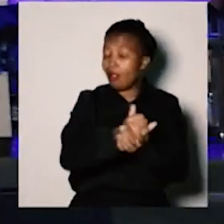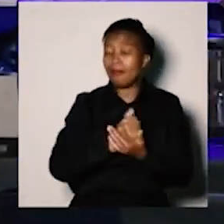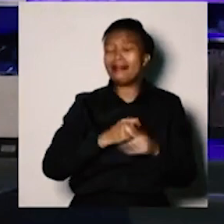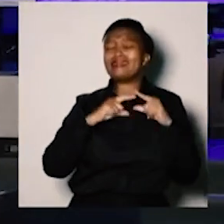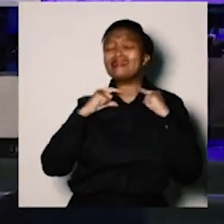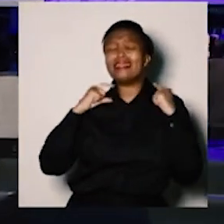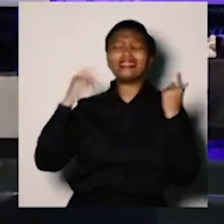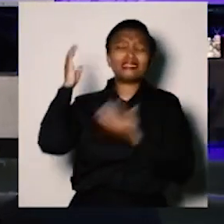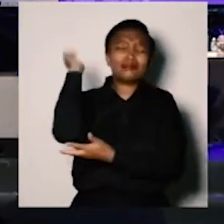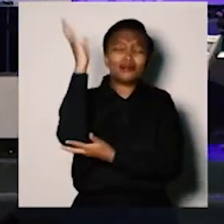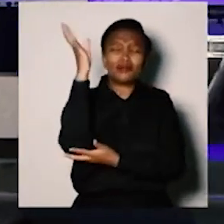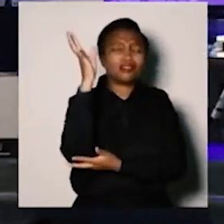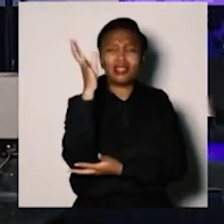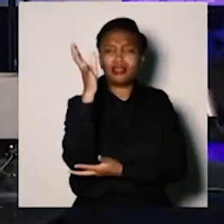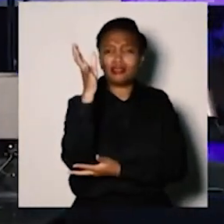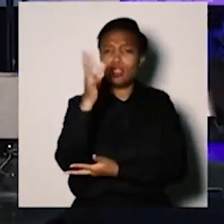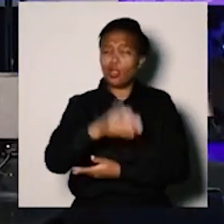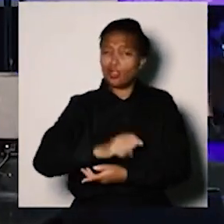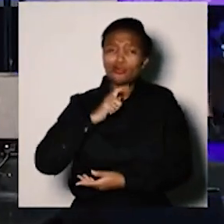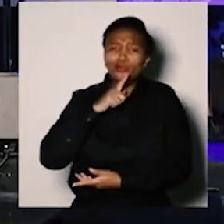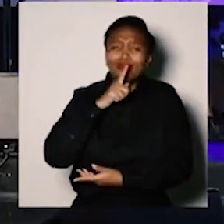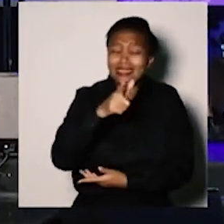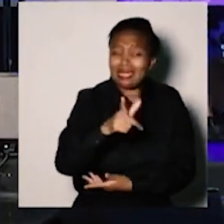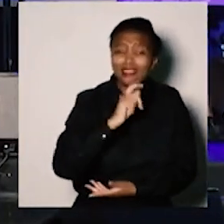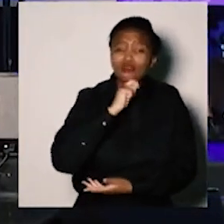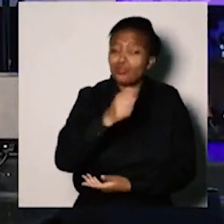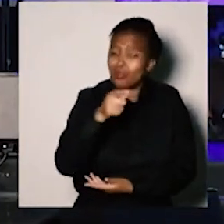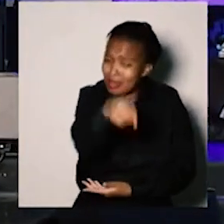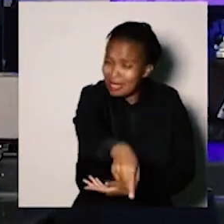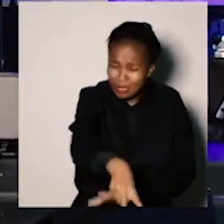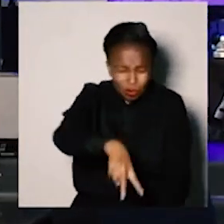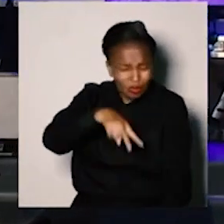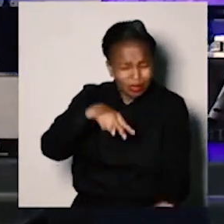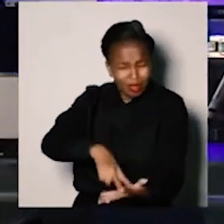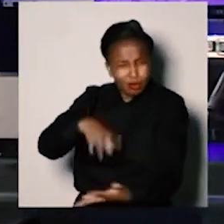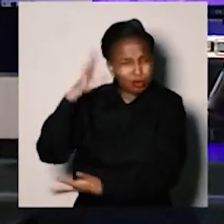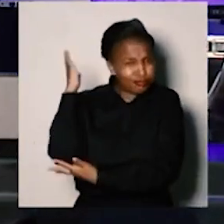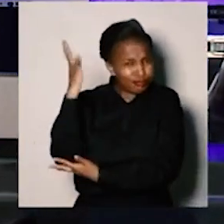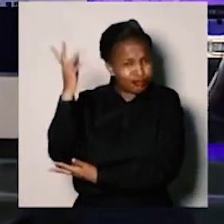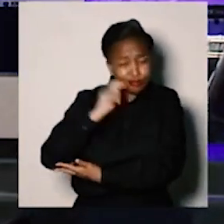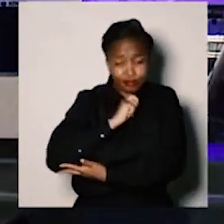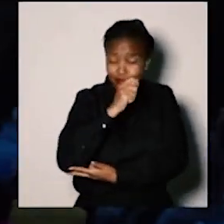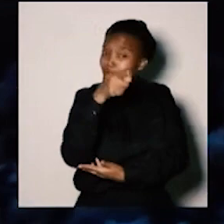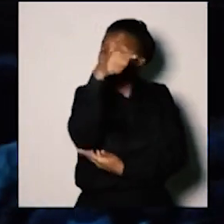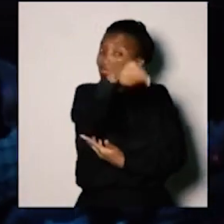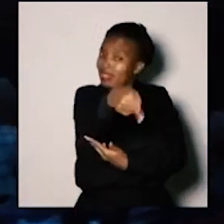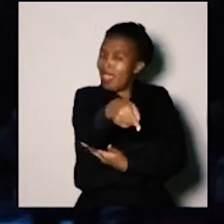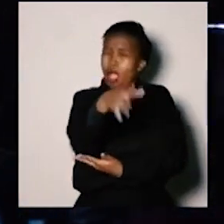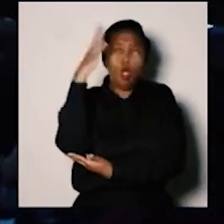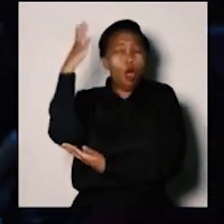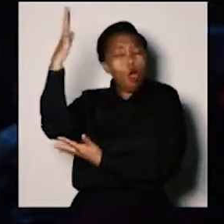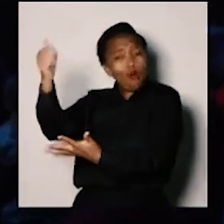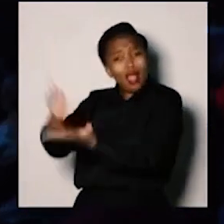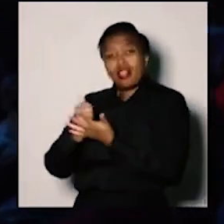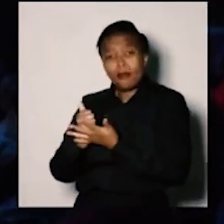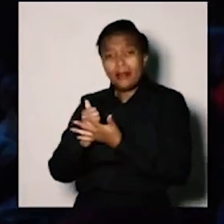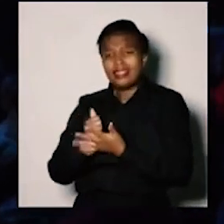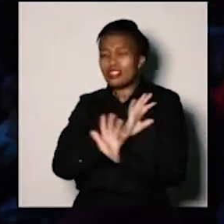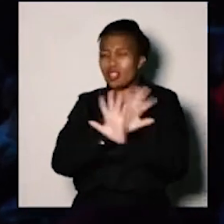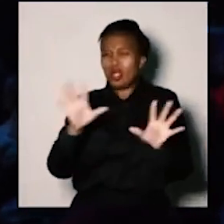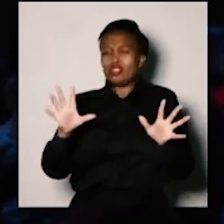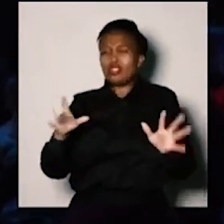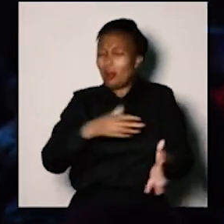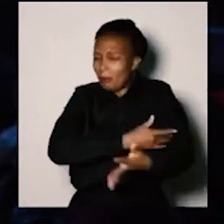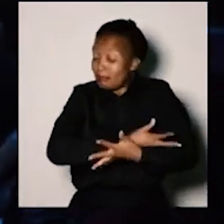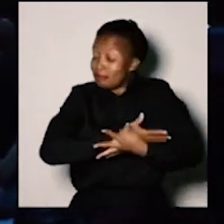let people escape this truth, that when we stand in our pulpits, we preach this truth. God, help us not to have the blood of